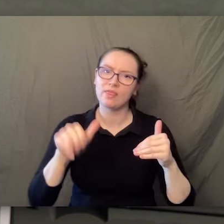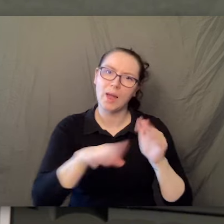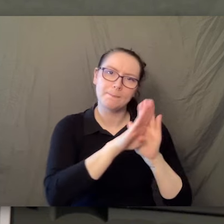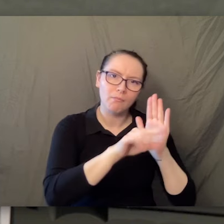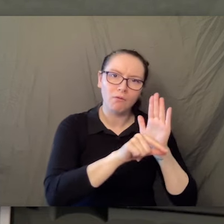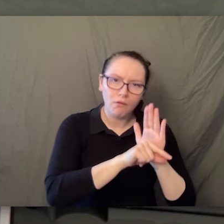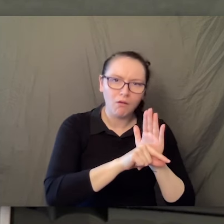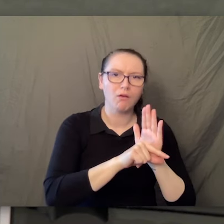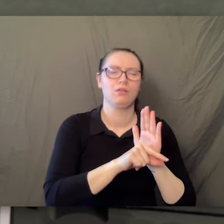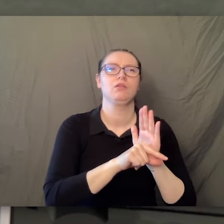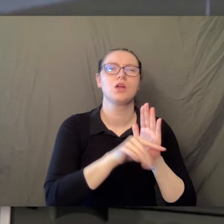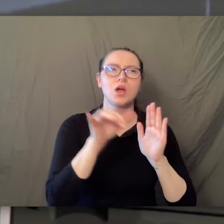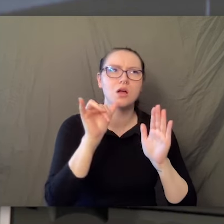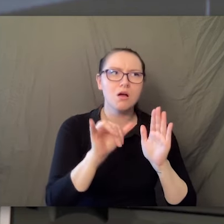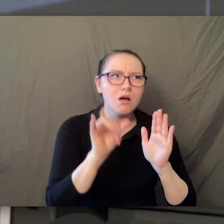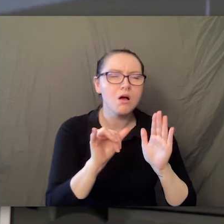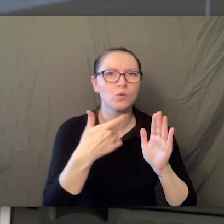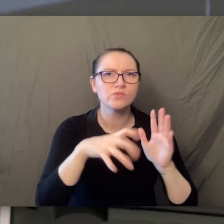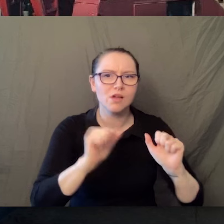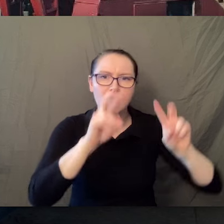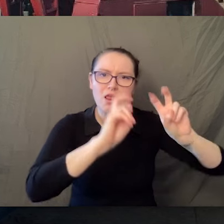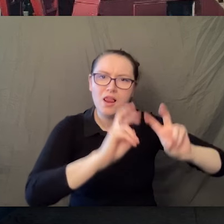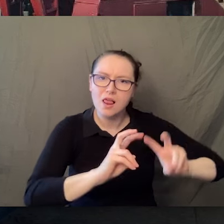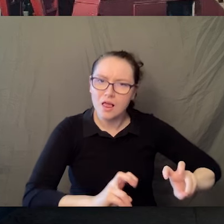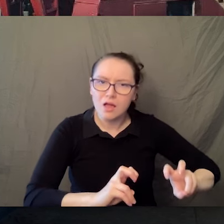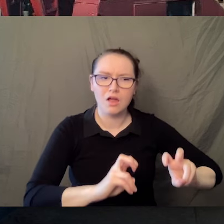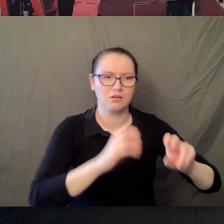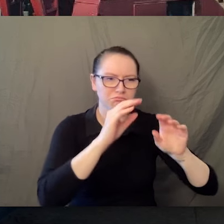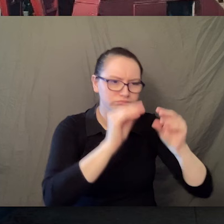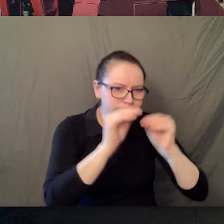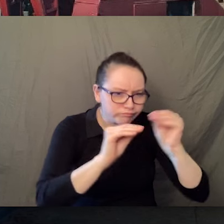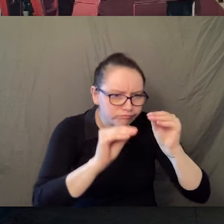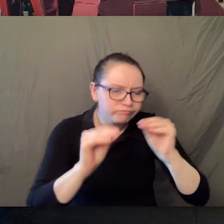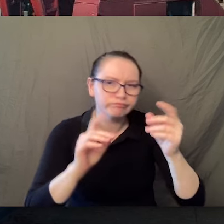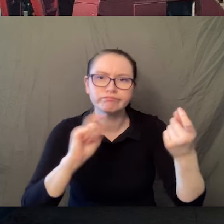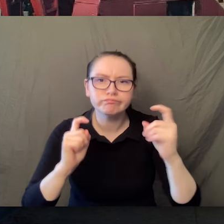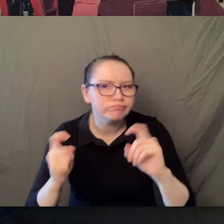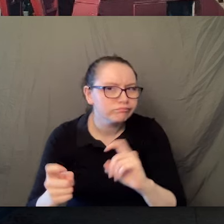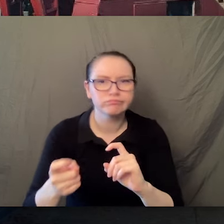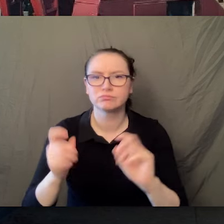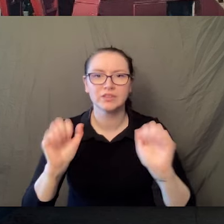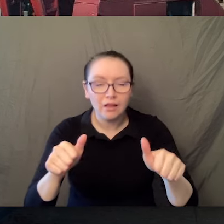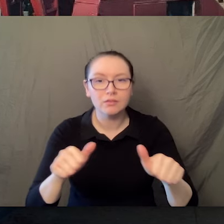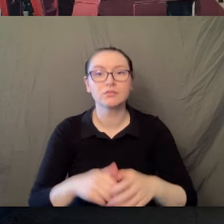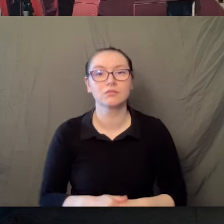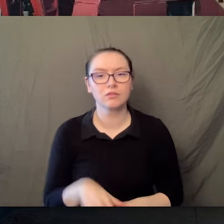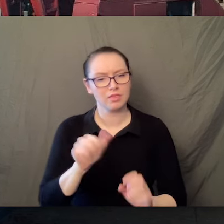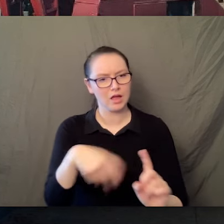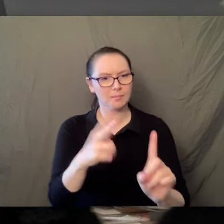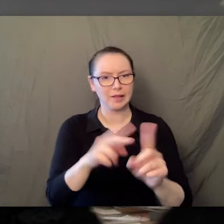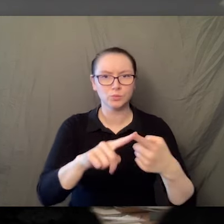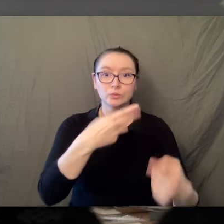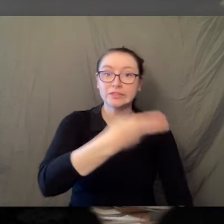behind the scenes in the imperfect way in which they come together. Because like I said, practical imagination is not pretty. When it comes to changing an industry,